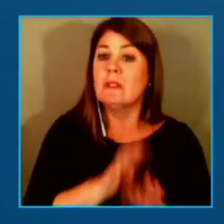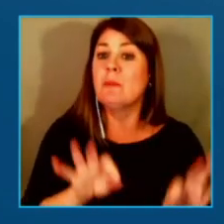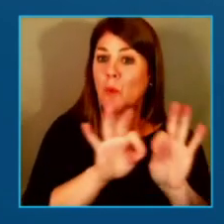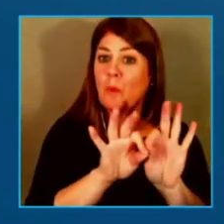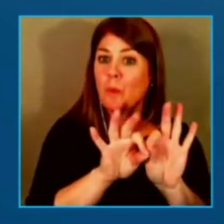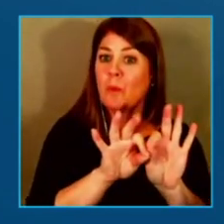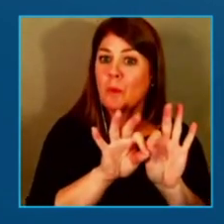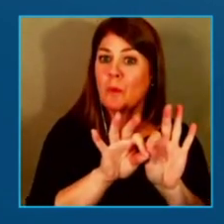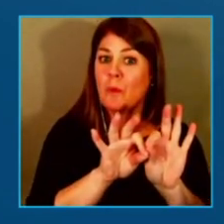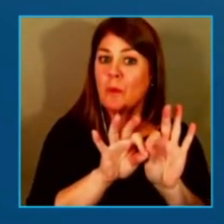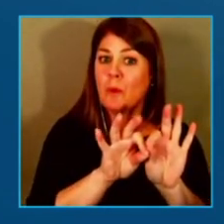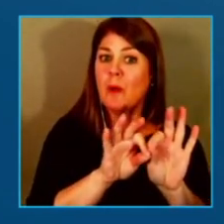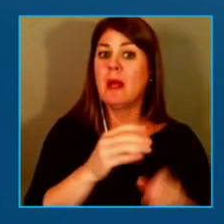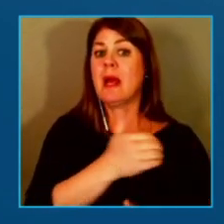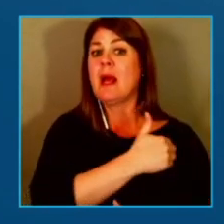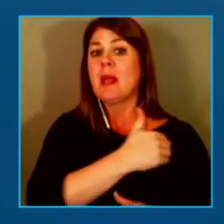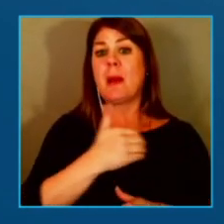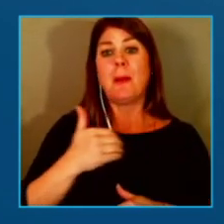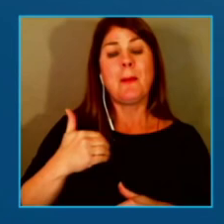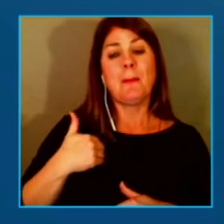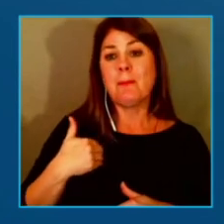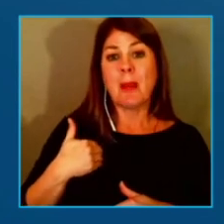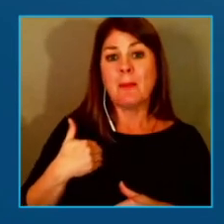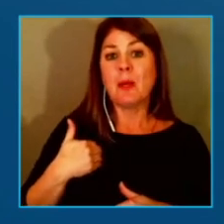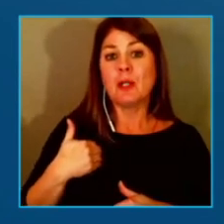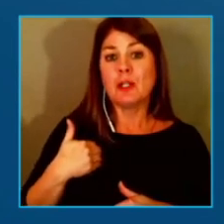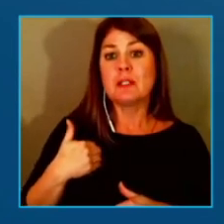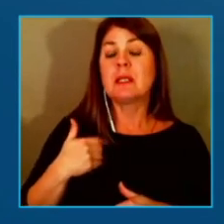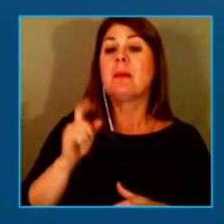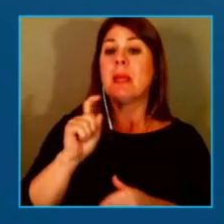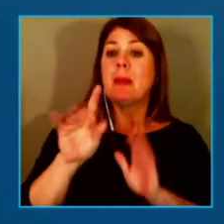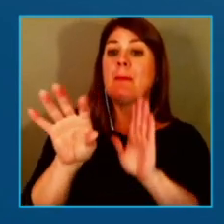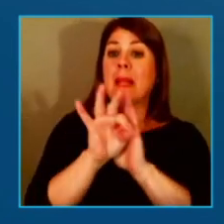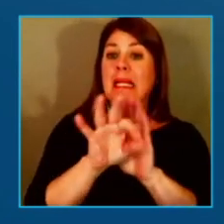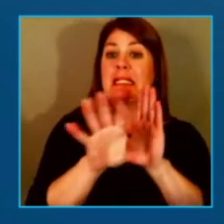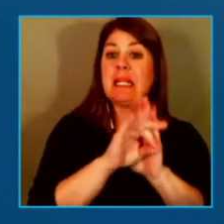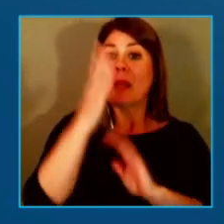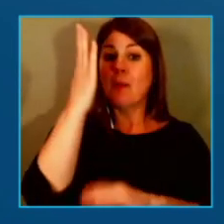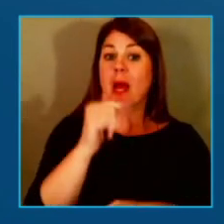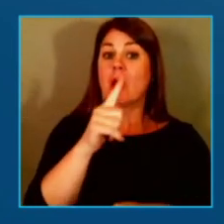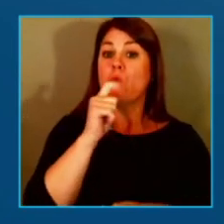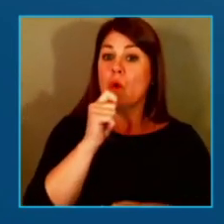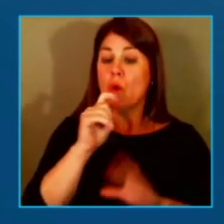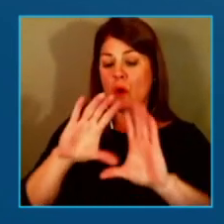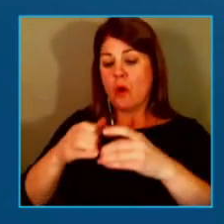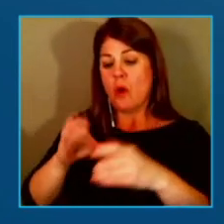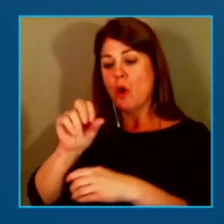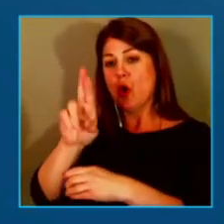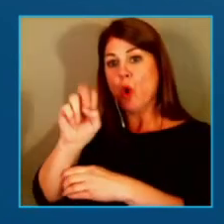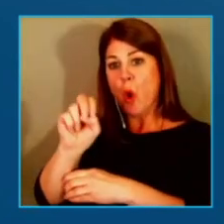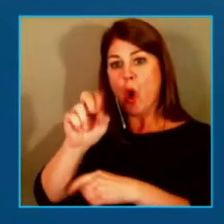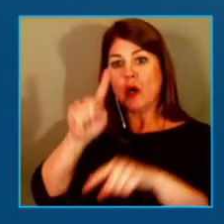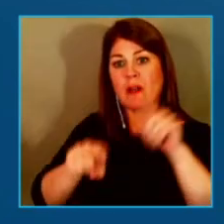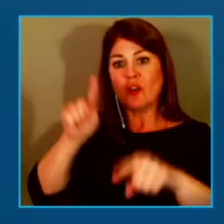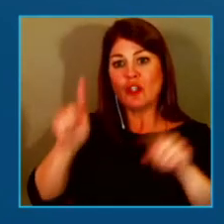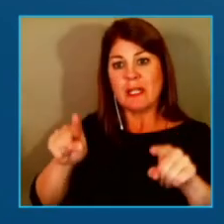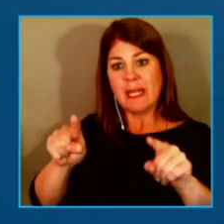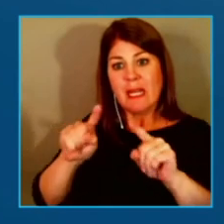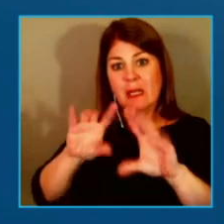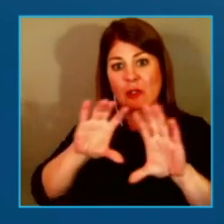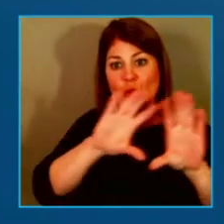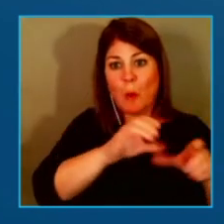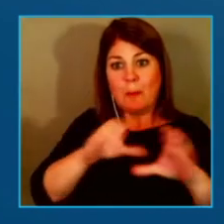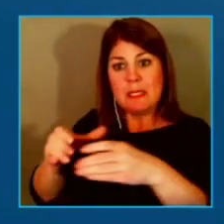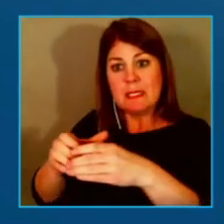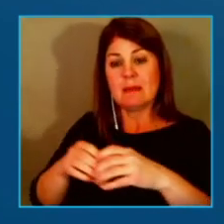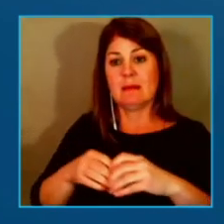the membership of the Affirmative Action Committee be selected by the core diversity caucuses, the constituent, those groups, in order